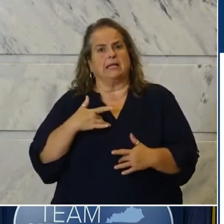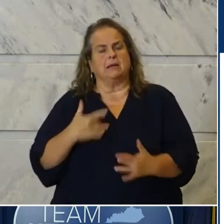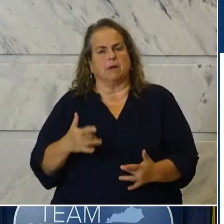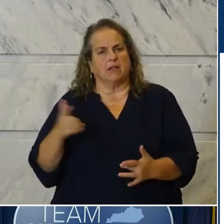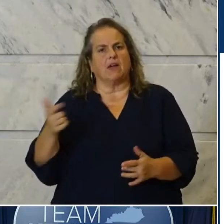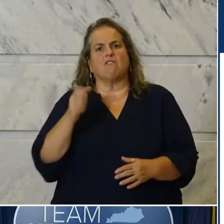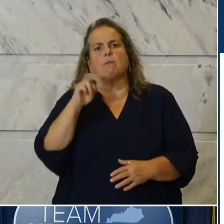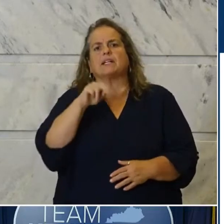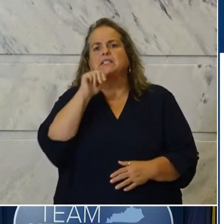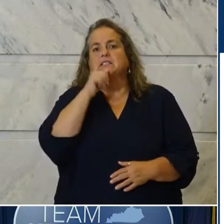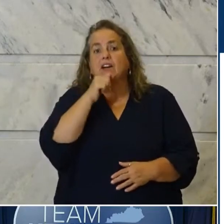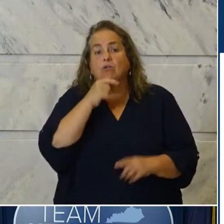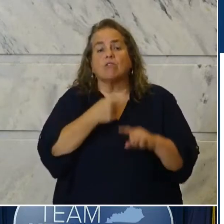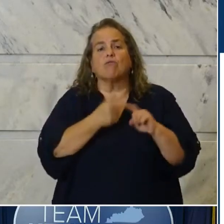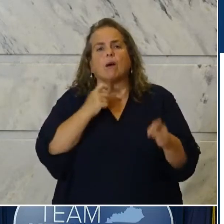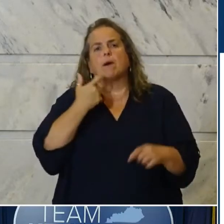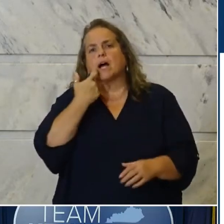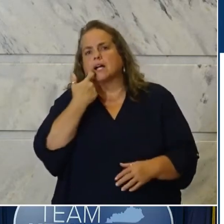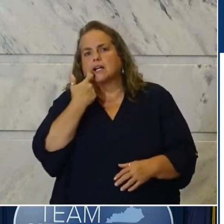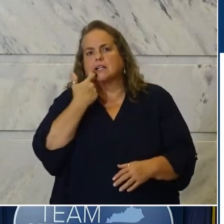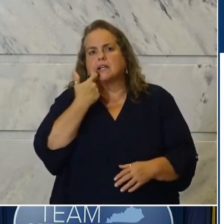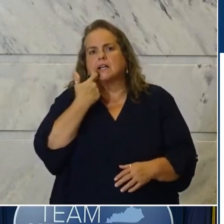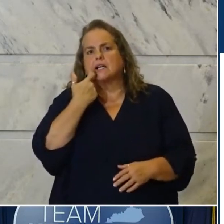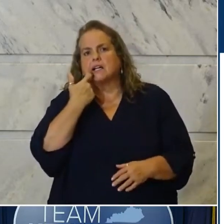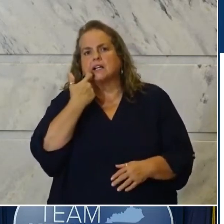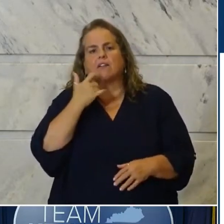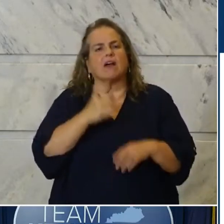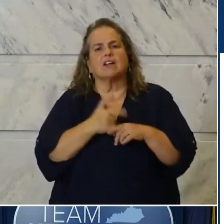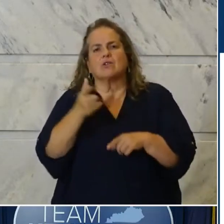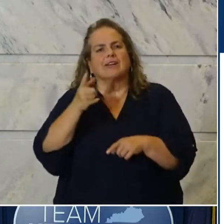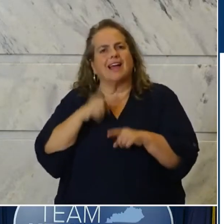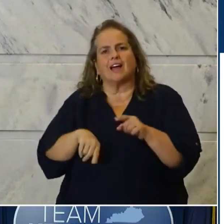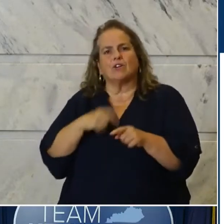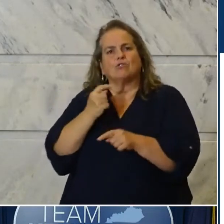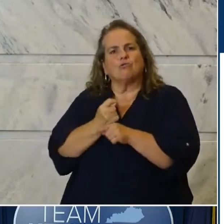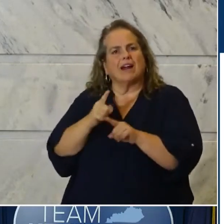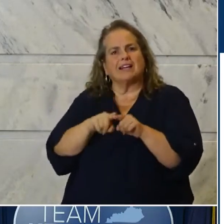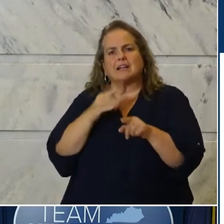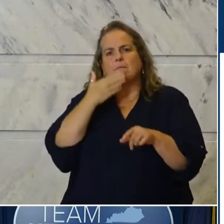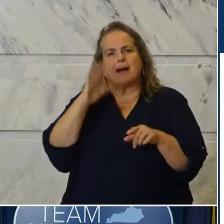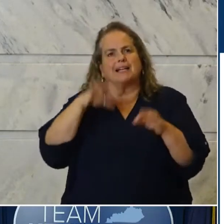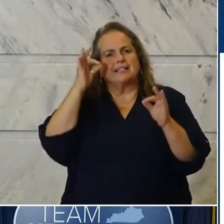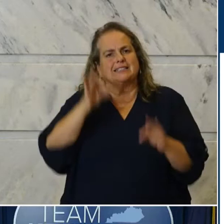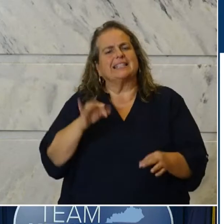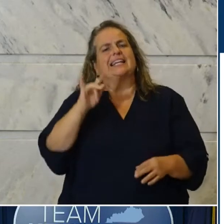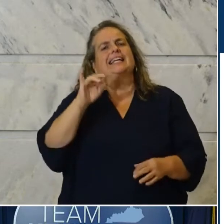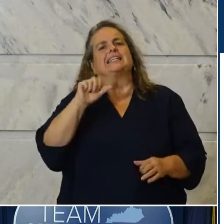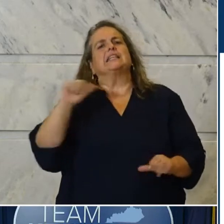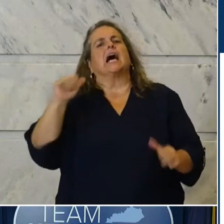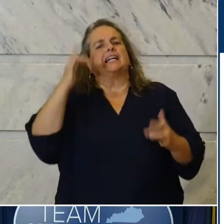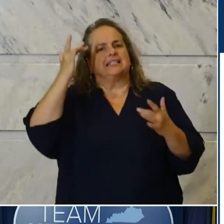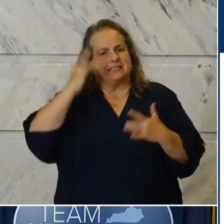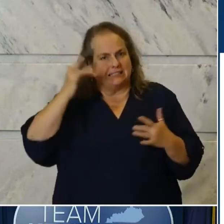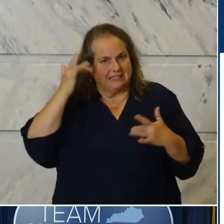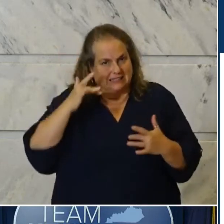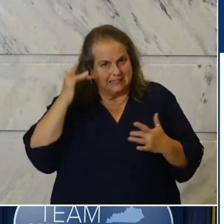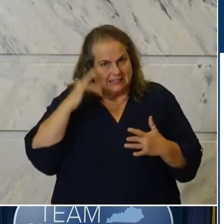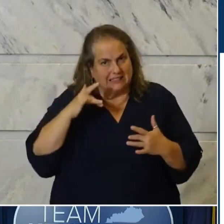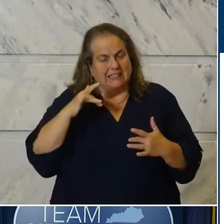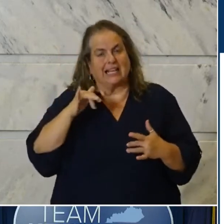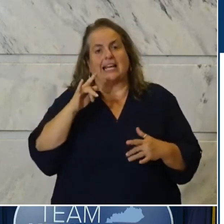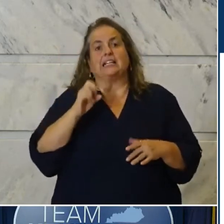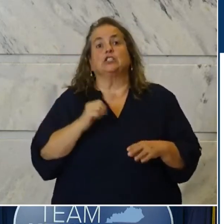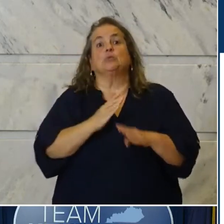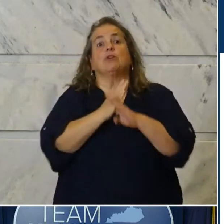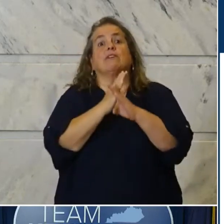suffering from addiction that we cannot treat as a bad decision. We have to treat it as the disease that it is, knowing that it is preventable, and